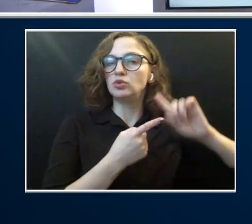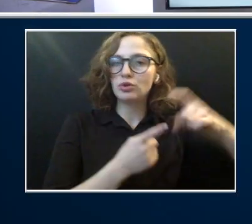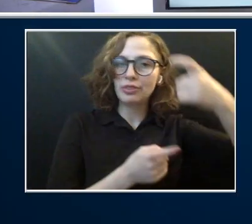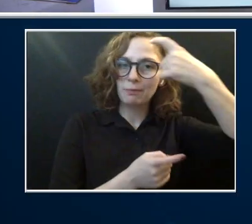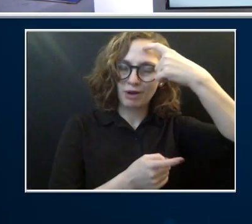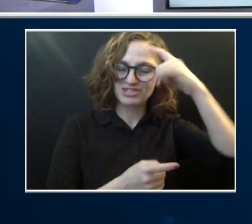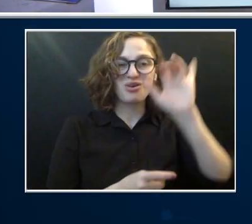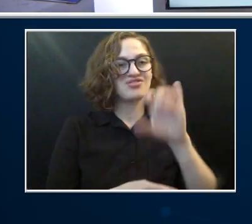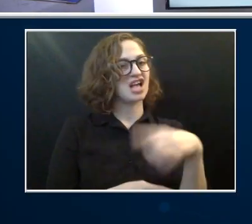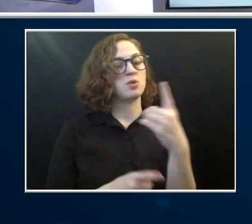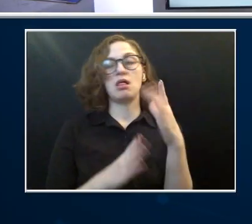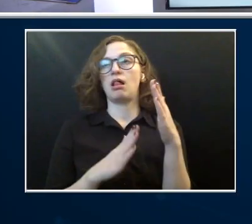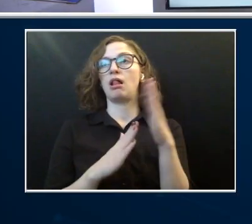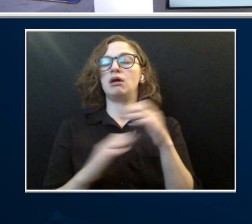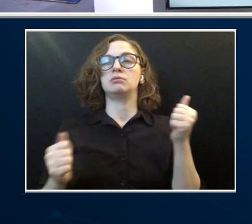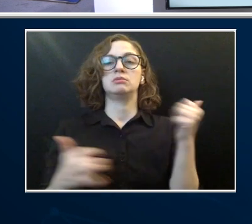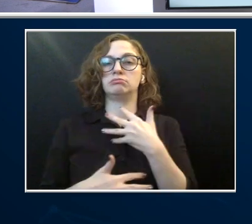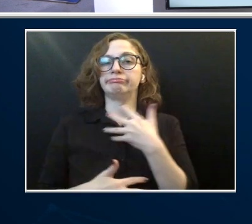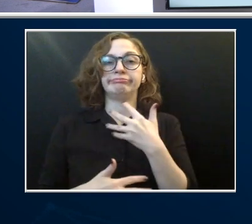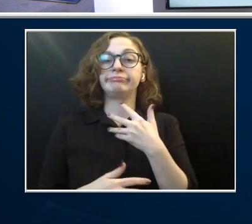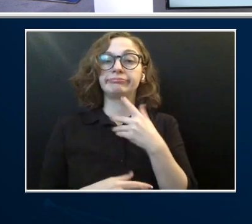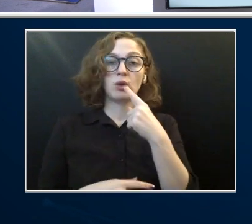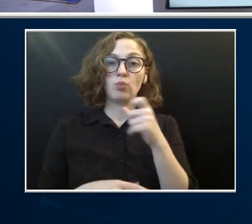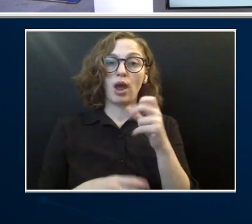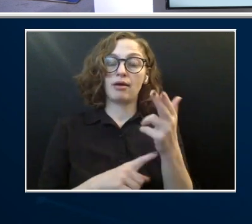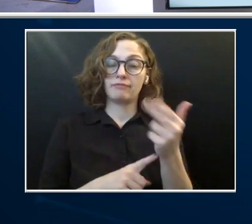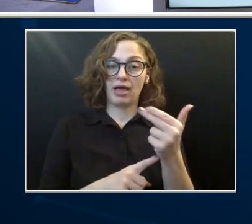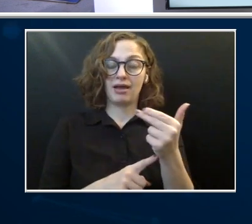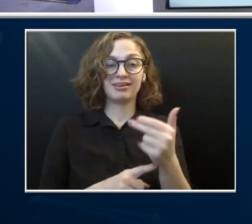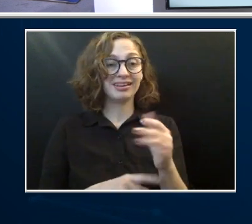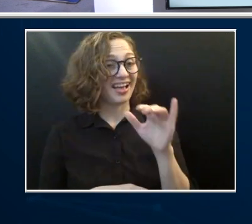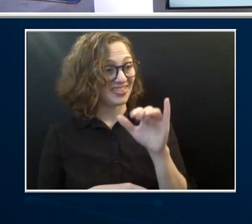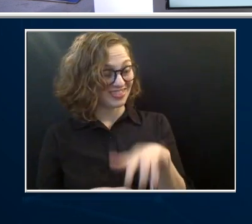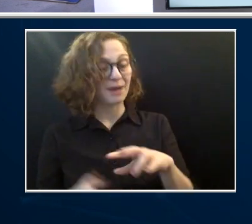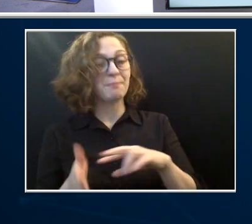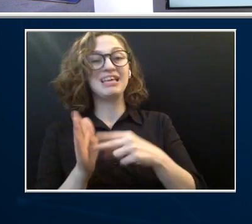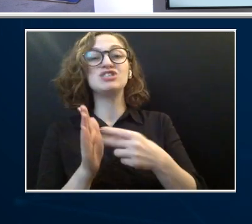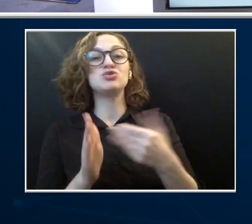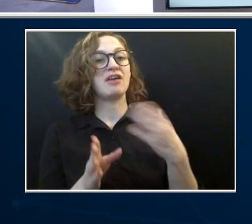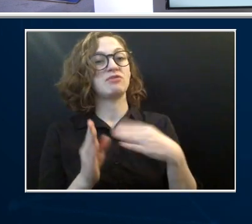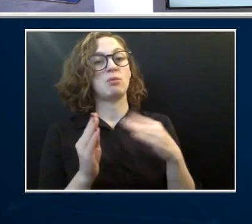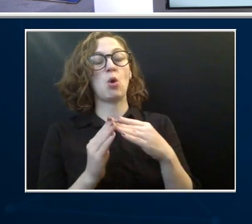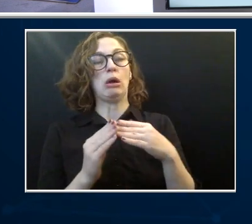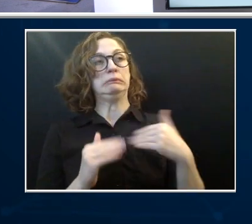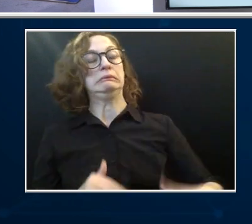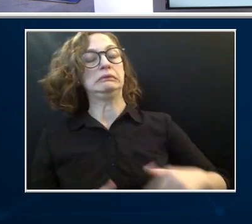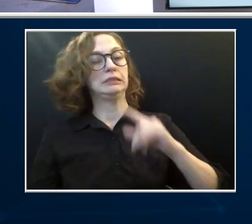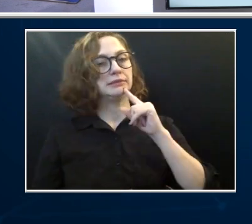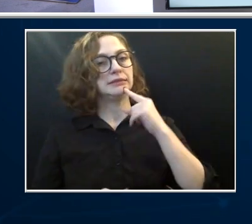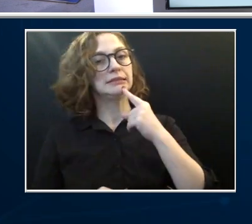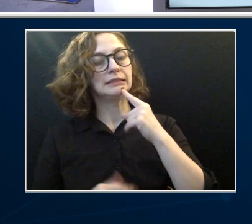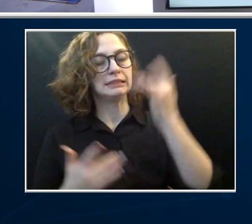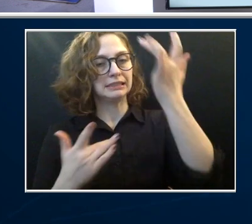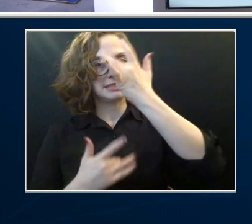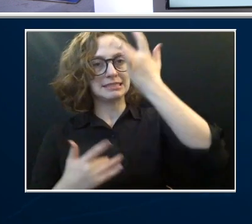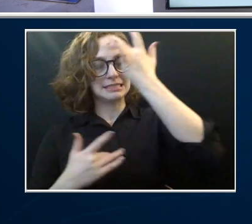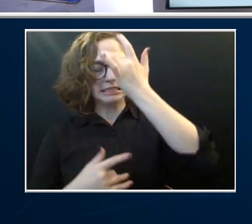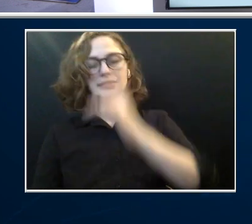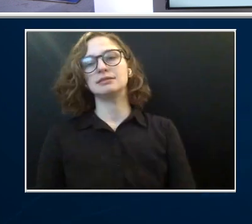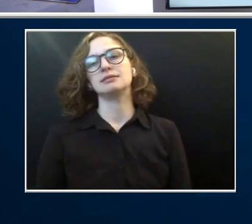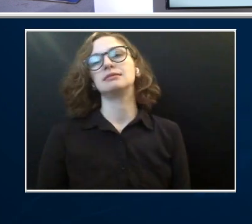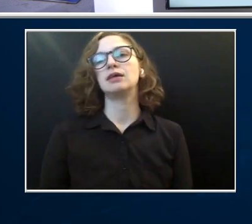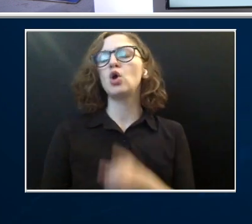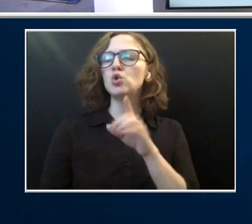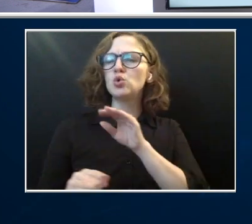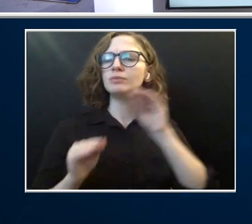into therapy really fast, because that's a sign of more advanced disease. Yep. Now, you ended up moving to Kansas City to be closer to your family and support system, and you're